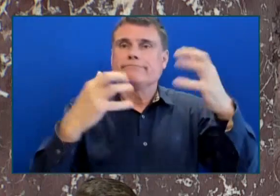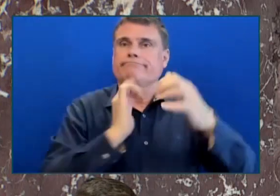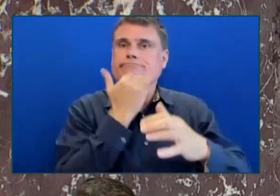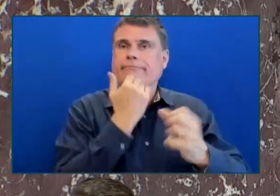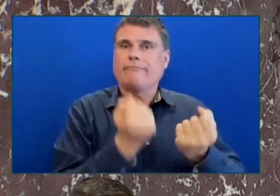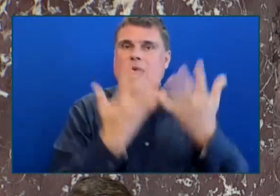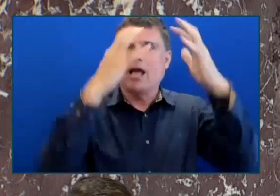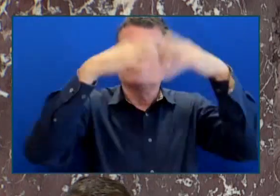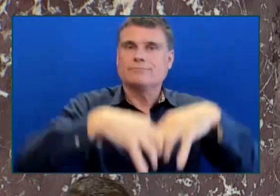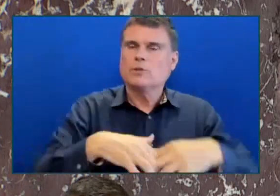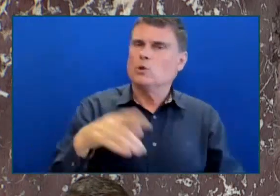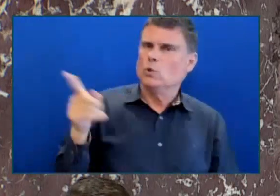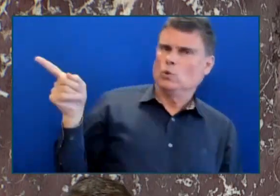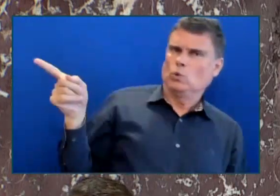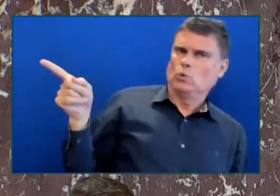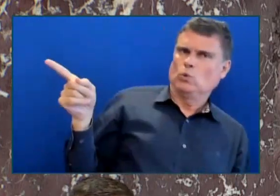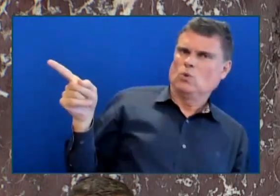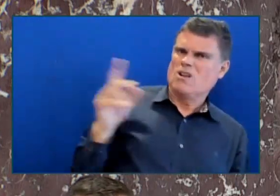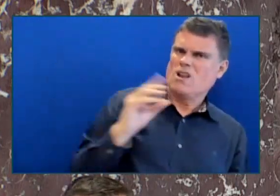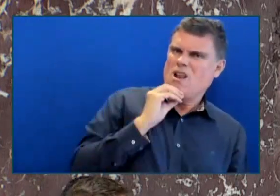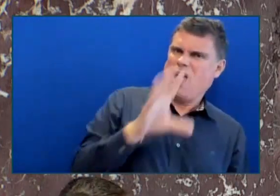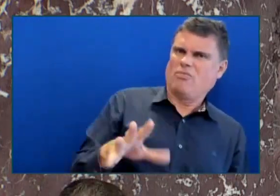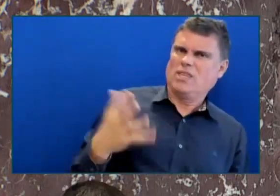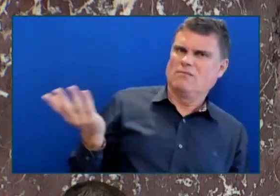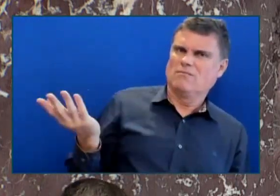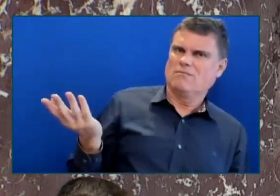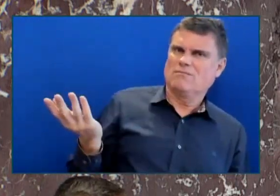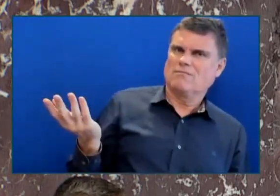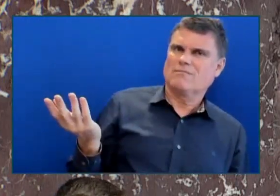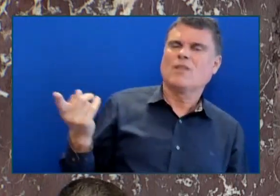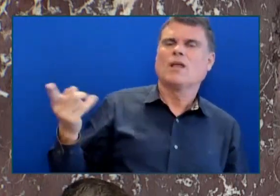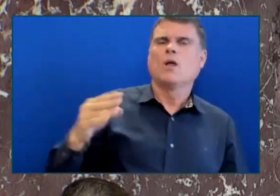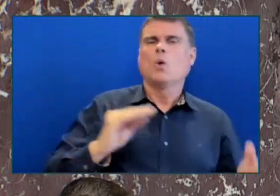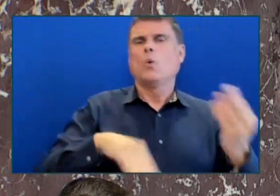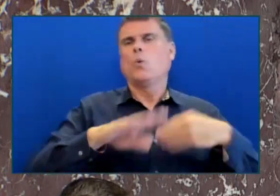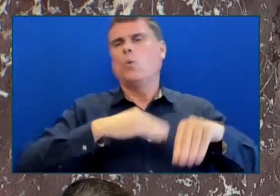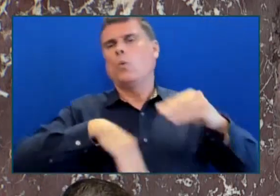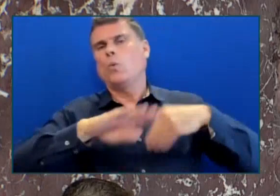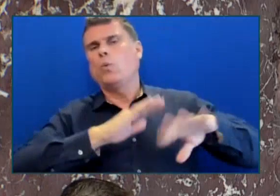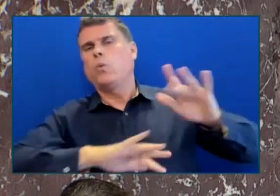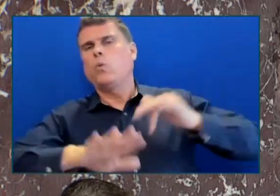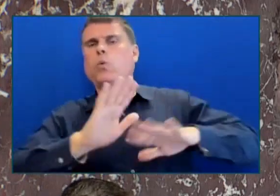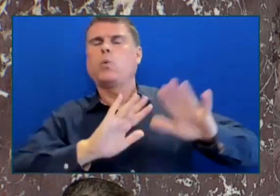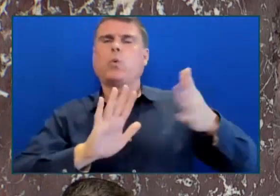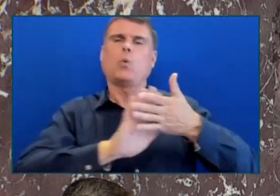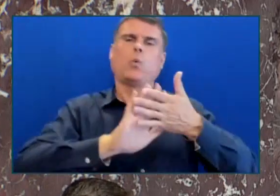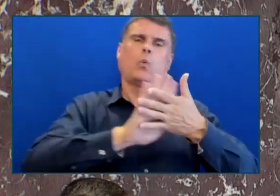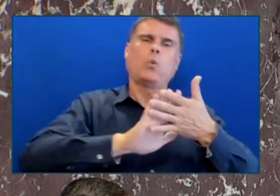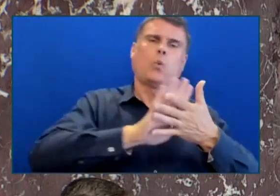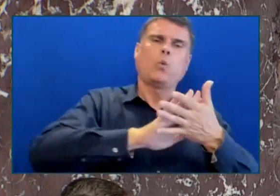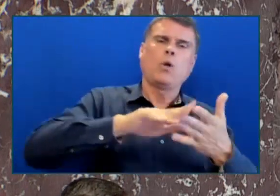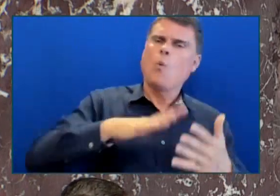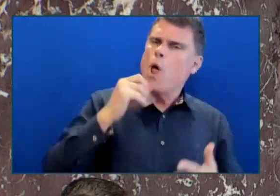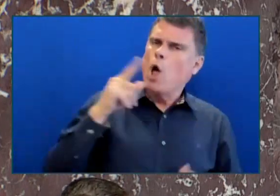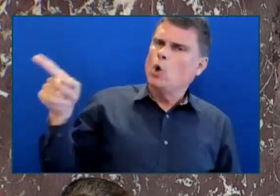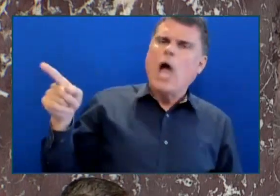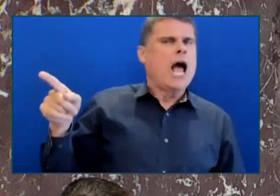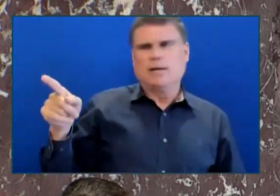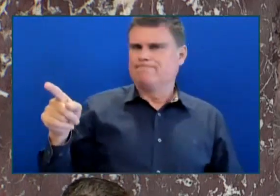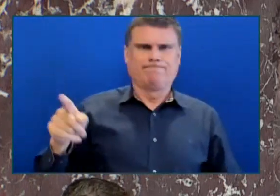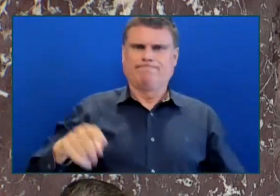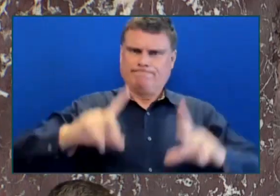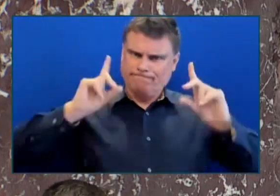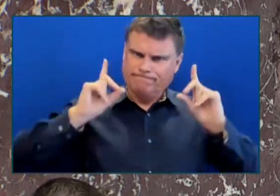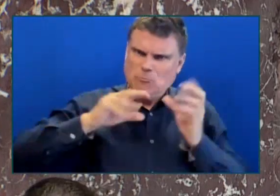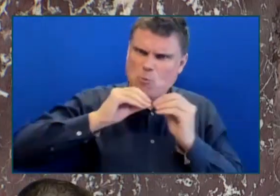is the Premier not subjecting every single aspect of Atira to a comprehensive financial review? Is it because there's still too many friends and insiders